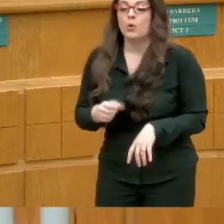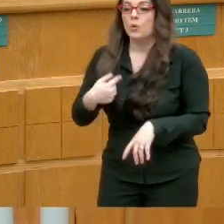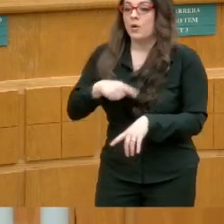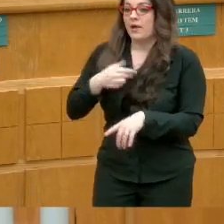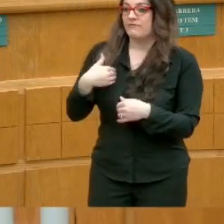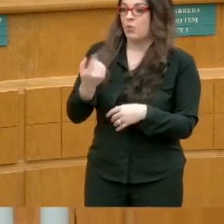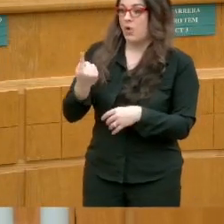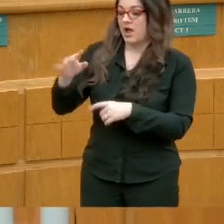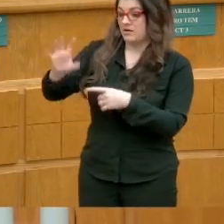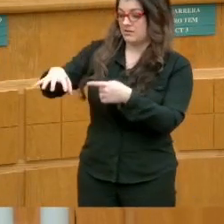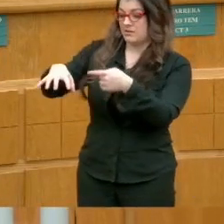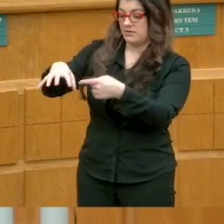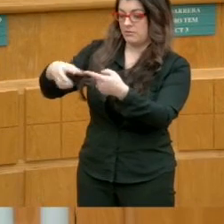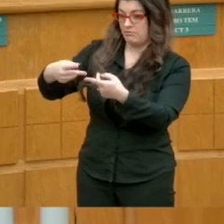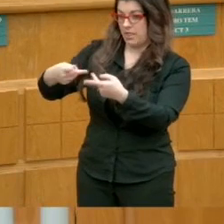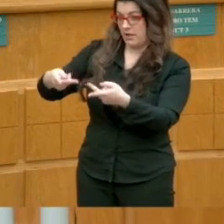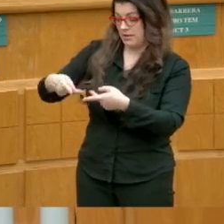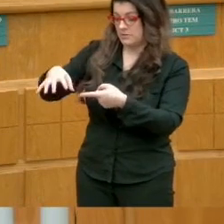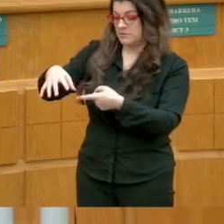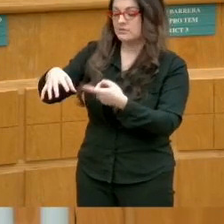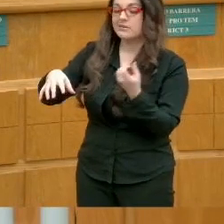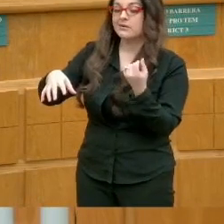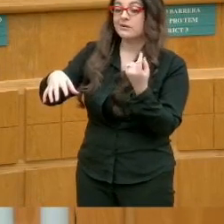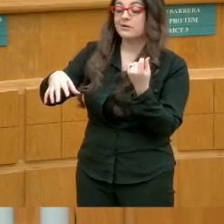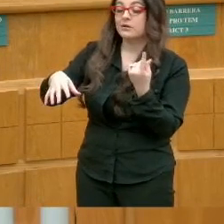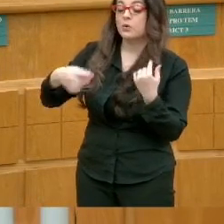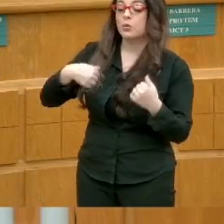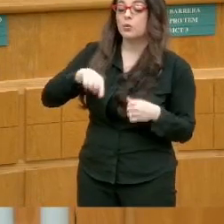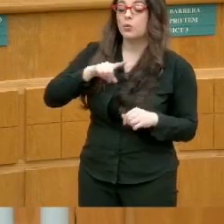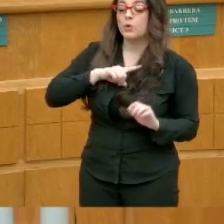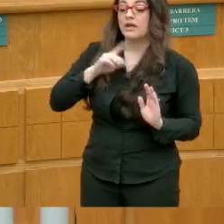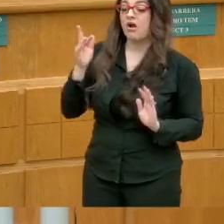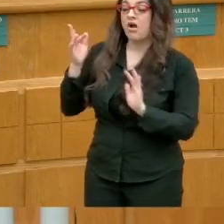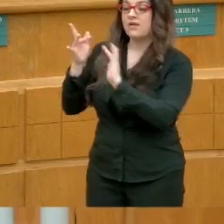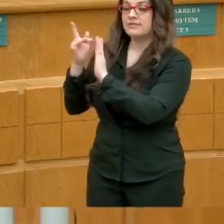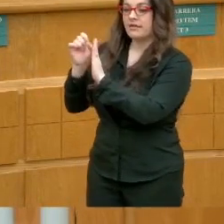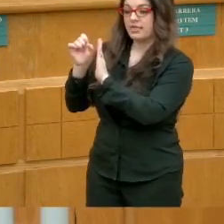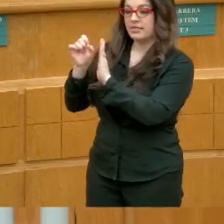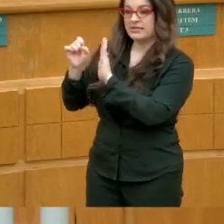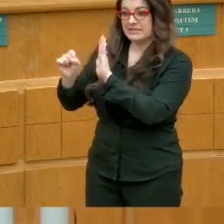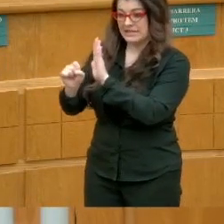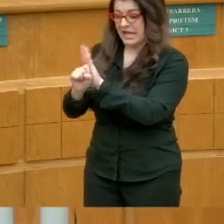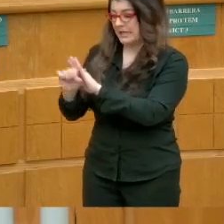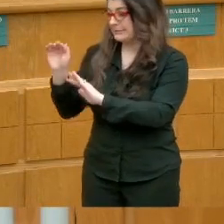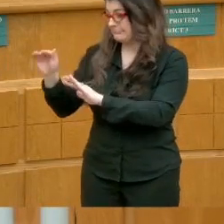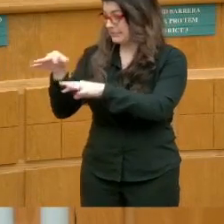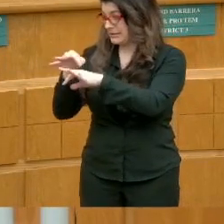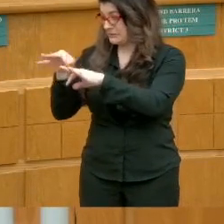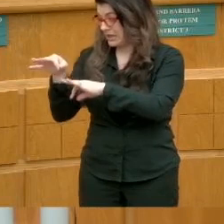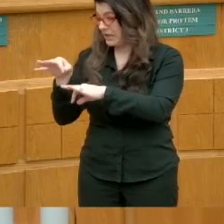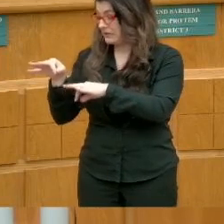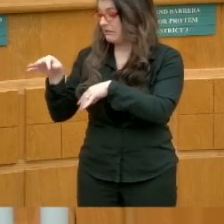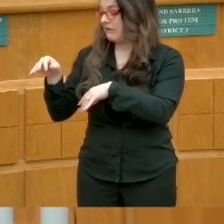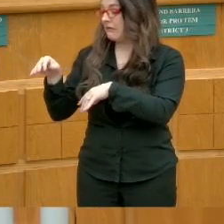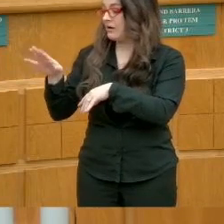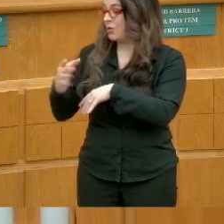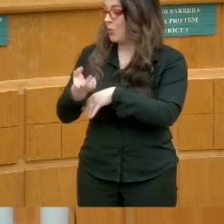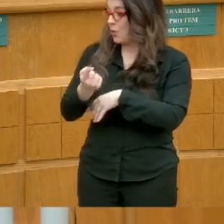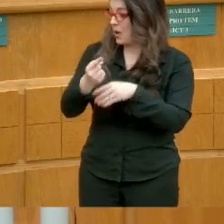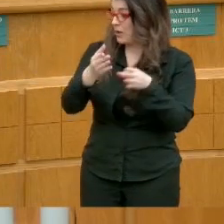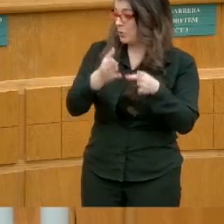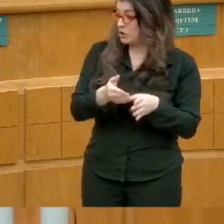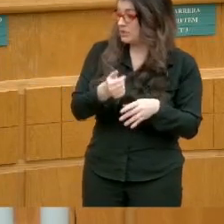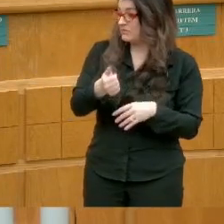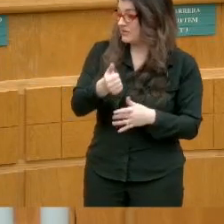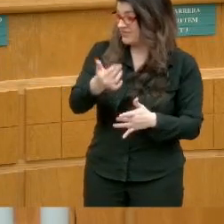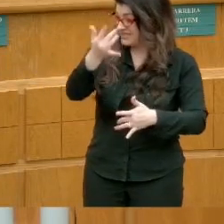actually occurred was that we reached out to the state to kind of tell them exactly what happened, that we had an individual that was